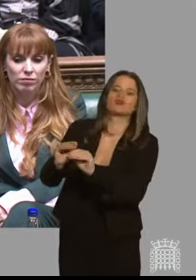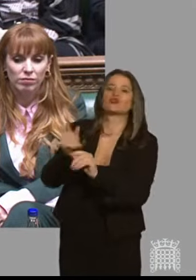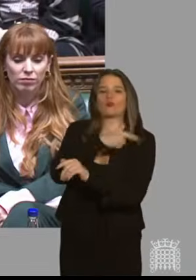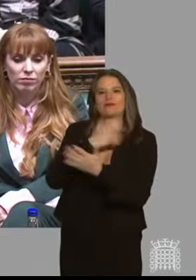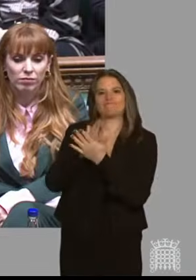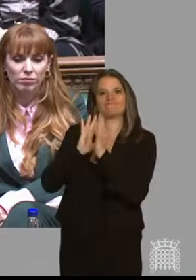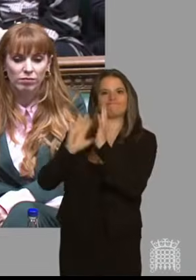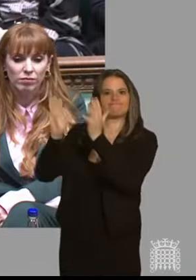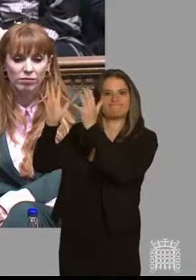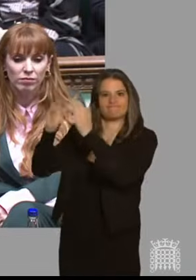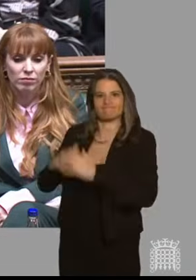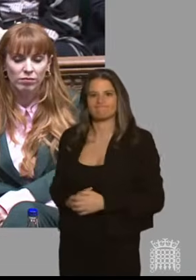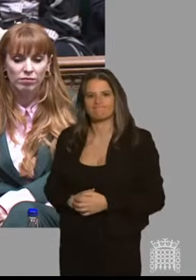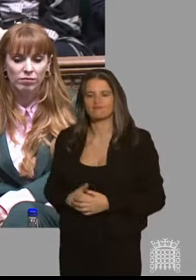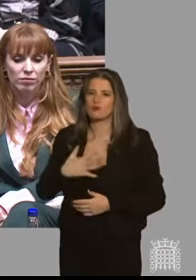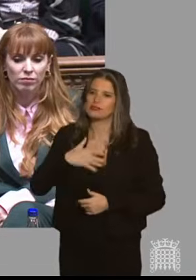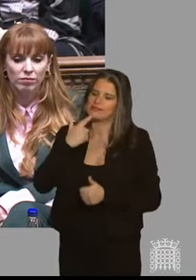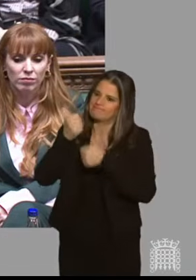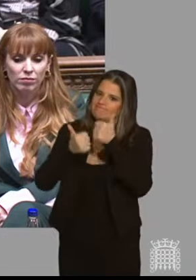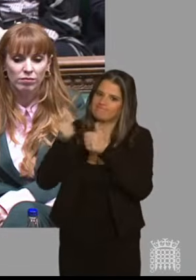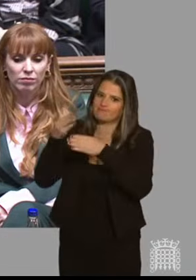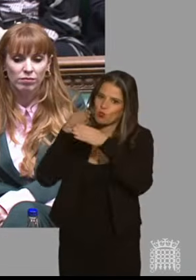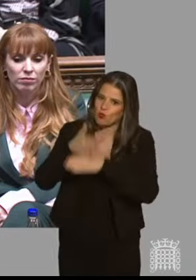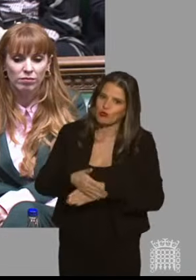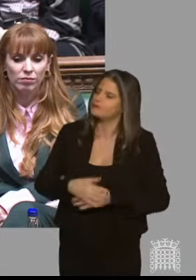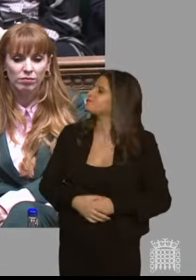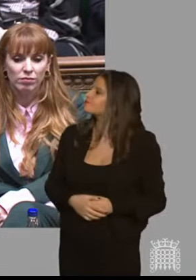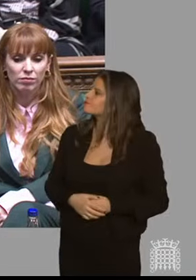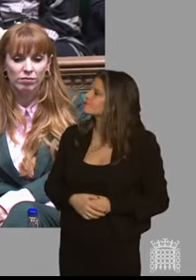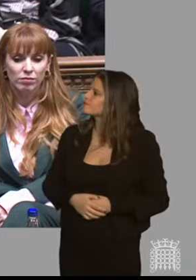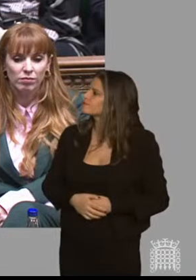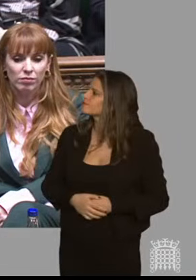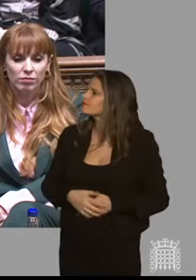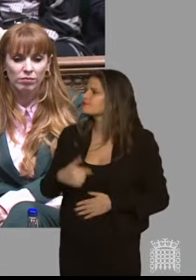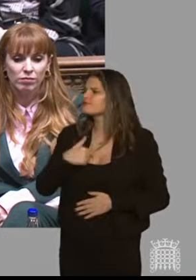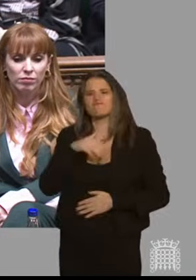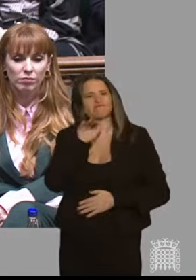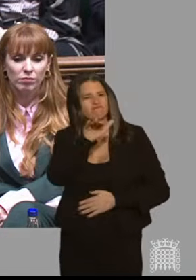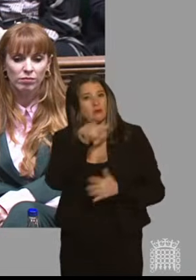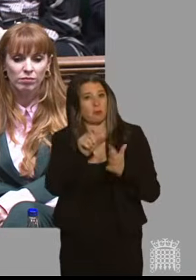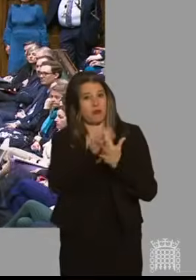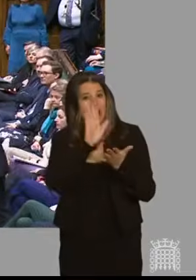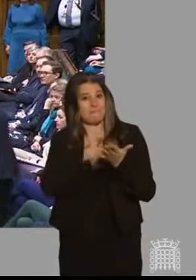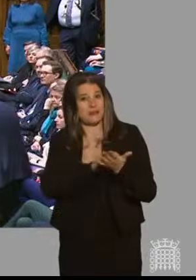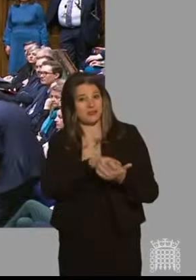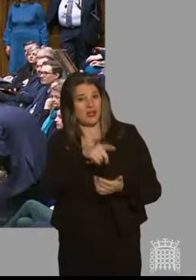and Stoke Newington makes you want to hate all black women?